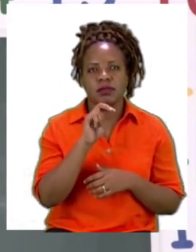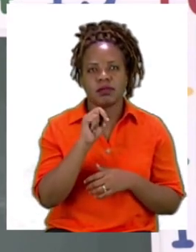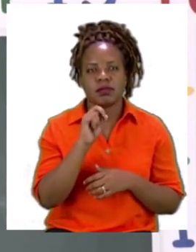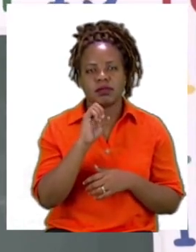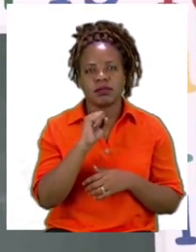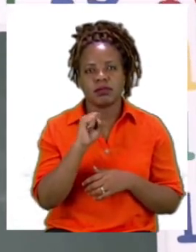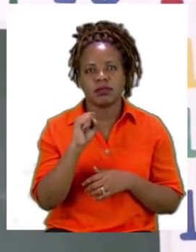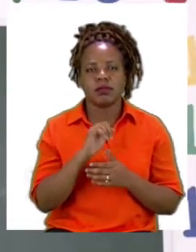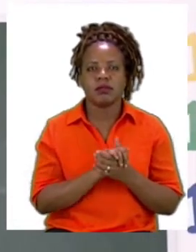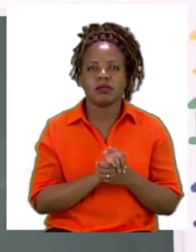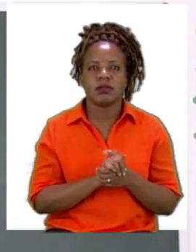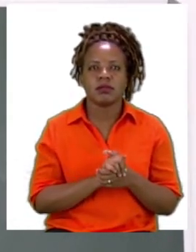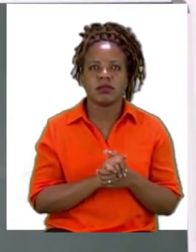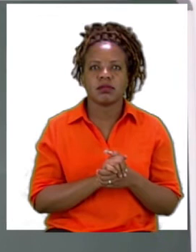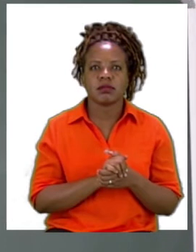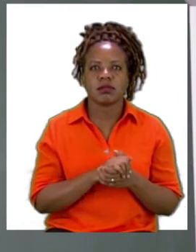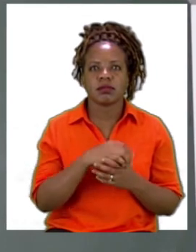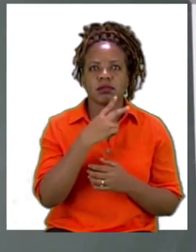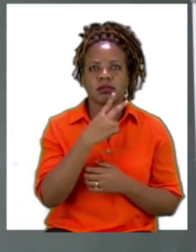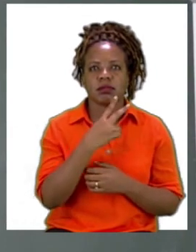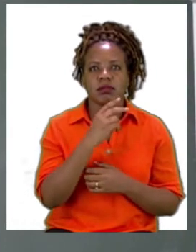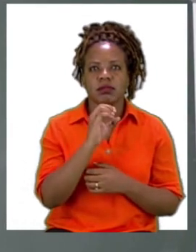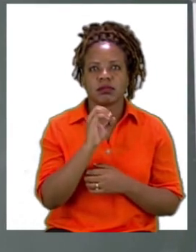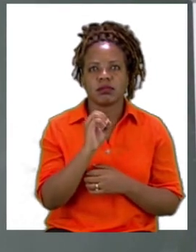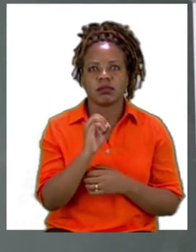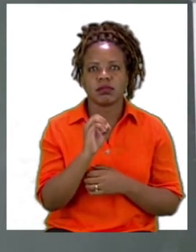these ones as 20